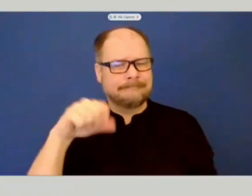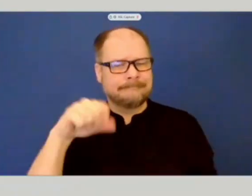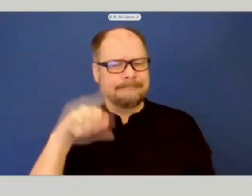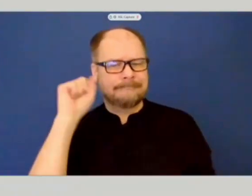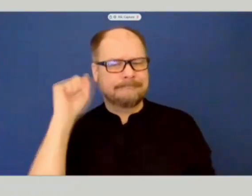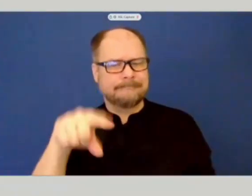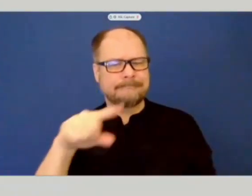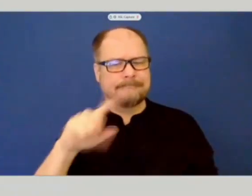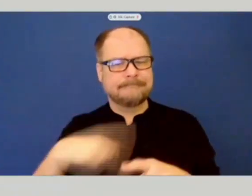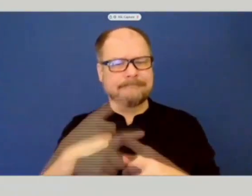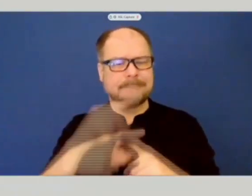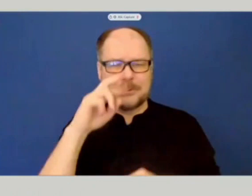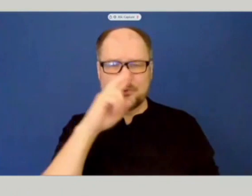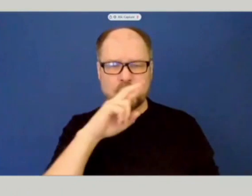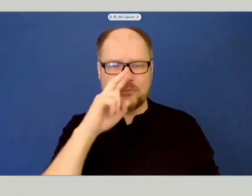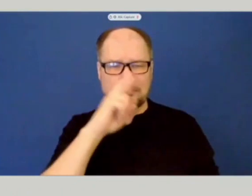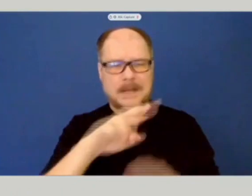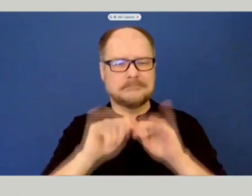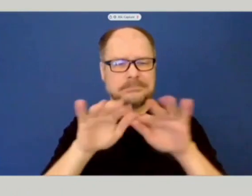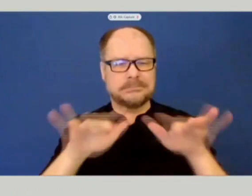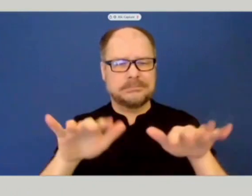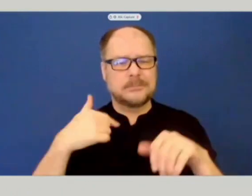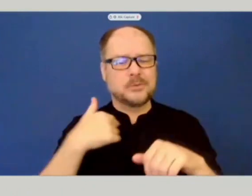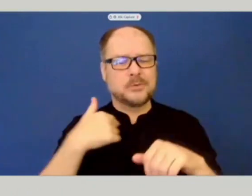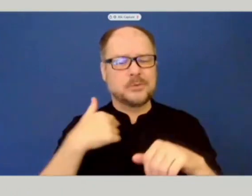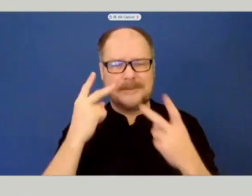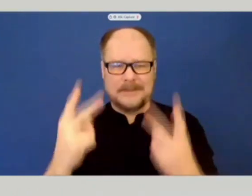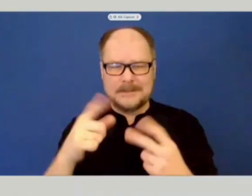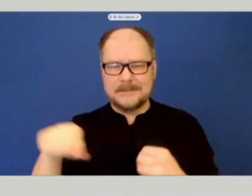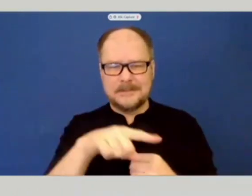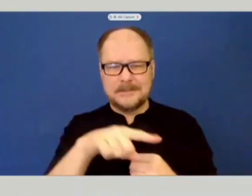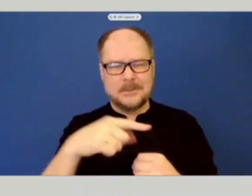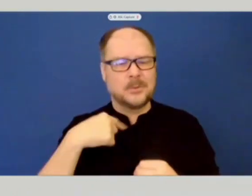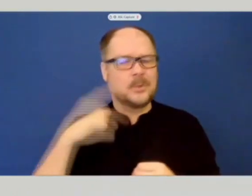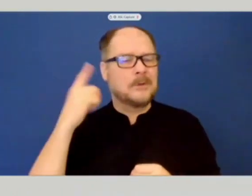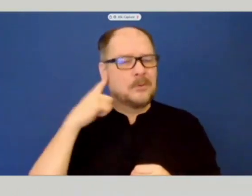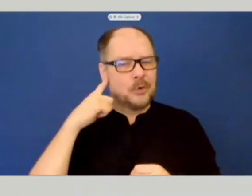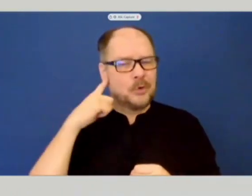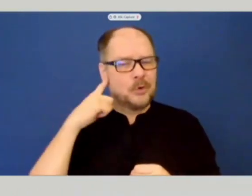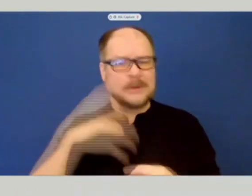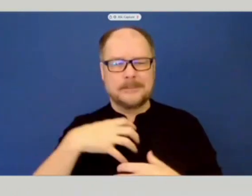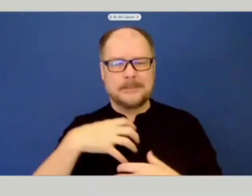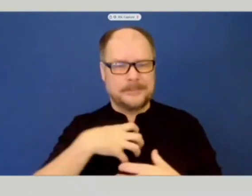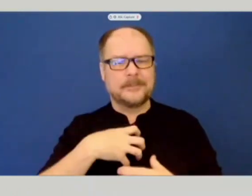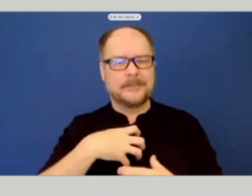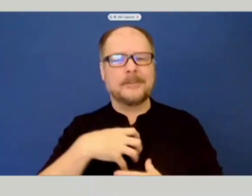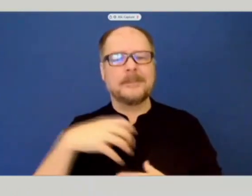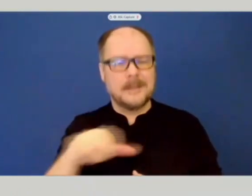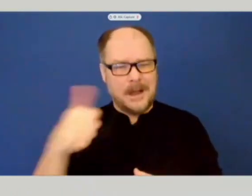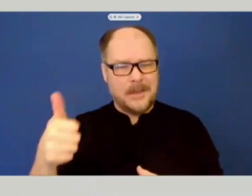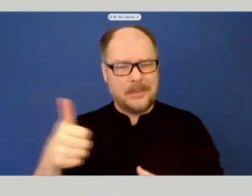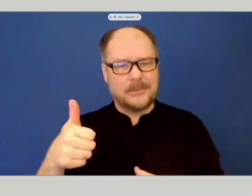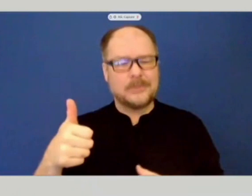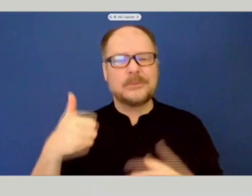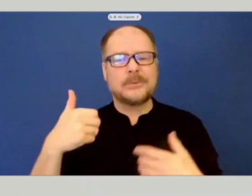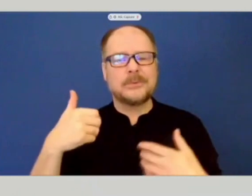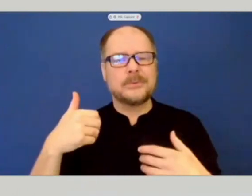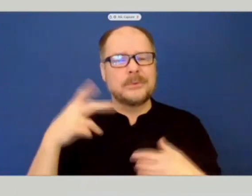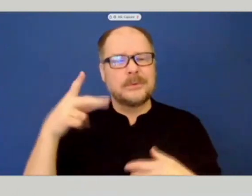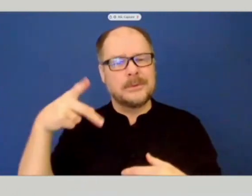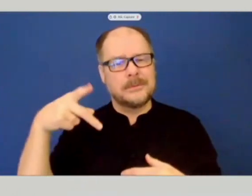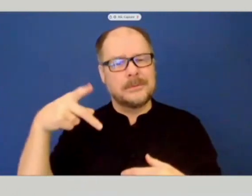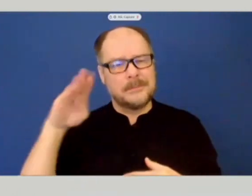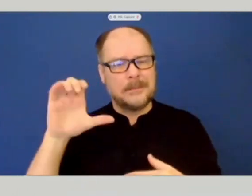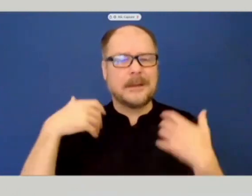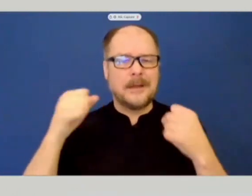rats. You know, we've been down there before and we've heard from complainants for months that there were other public health issues down there, human